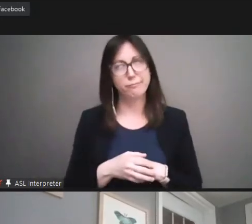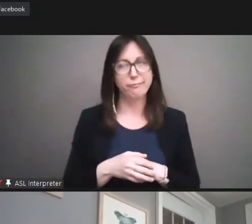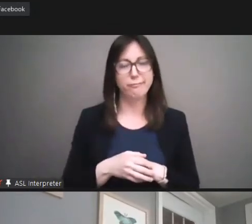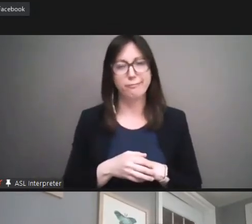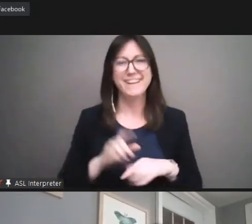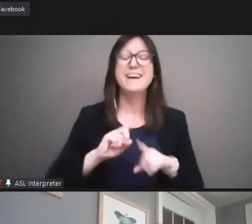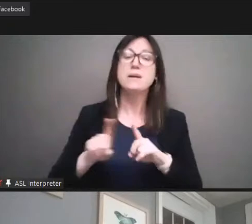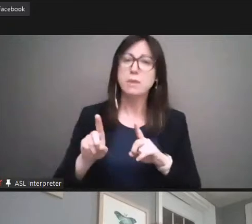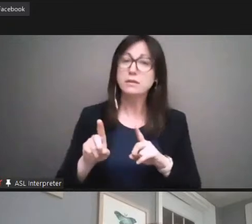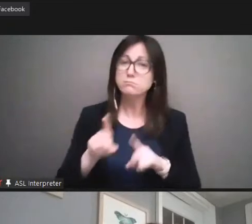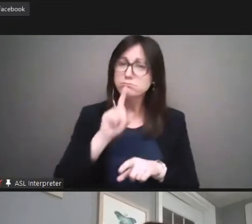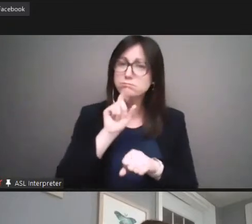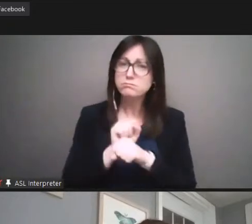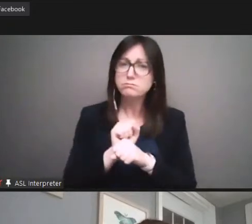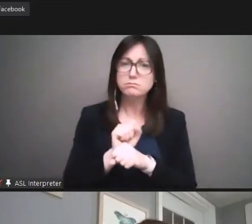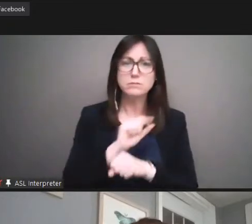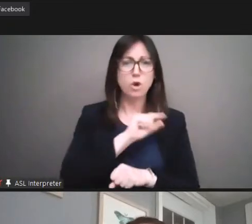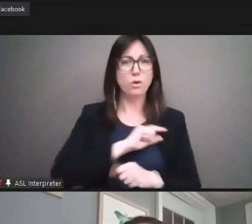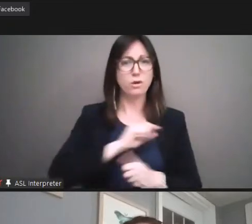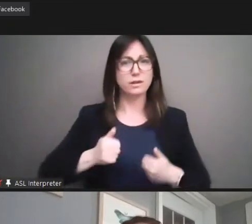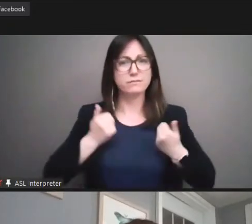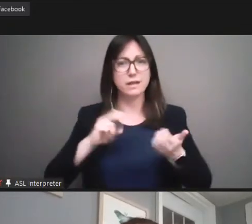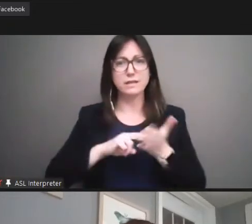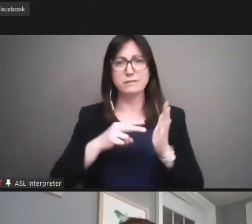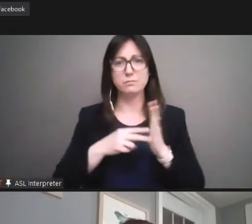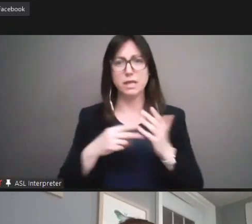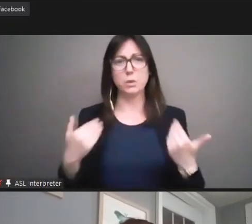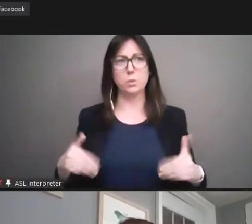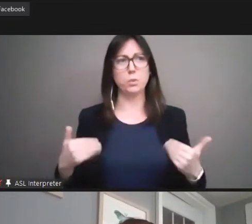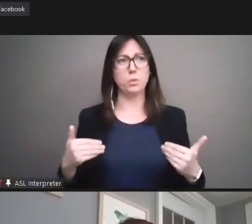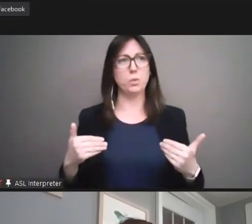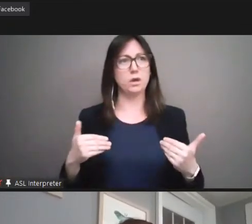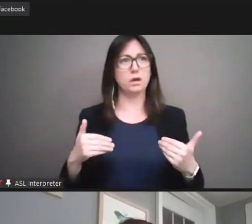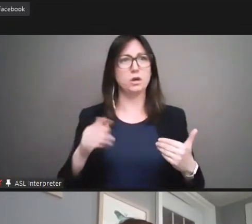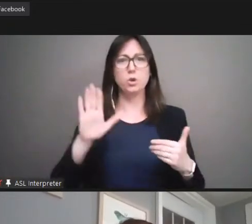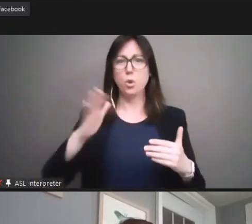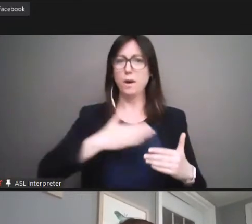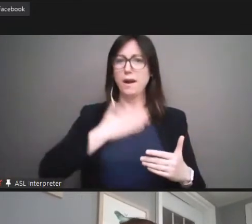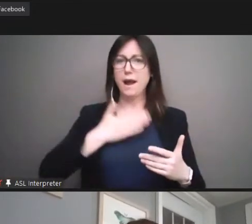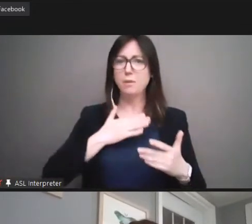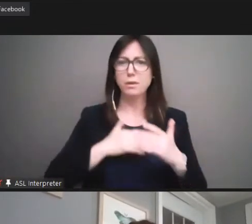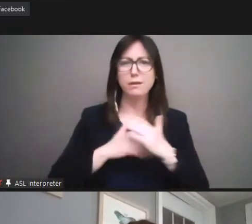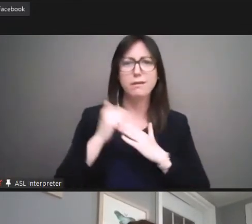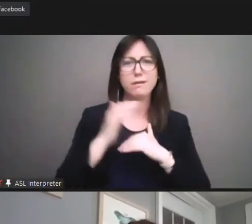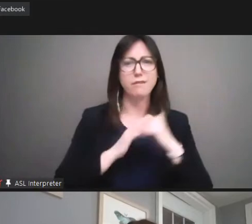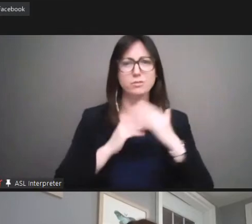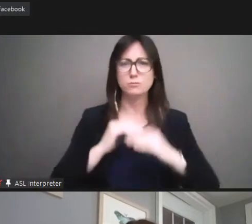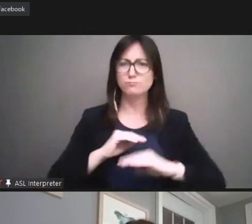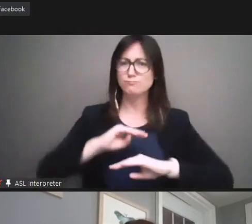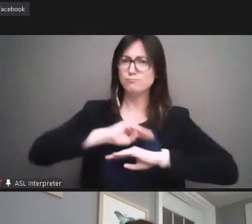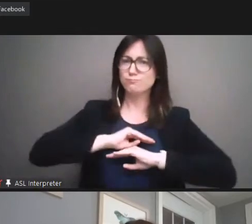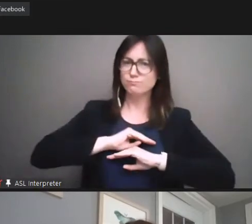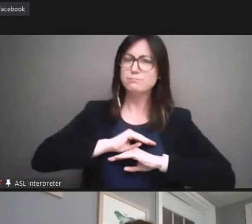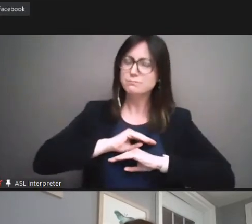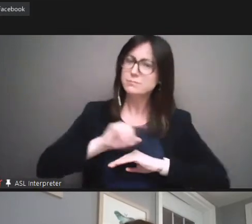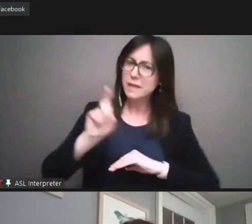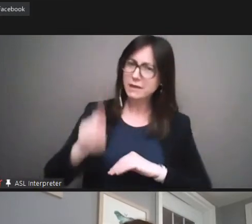yeah, so quality of life to me just means your level of happiness and comfort and well-being.